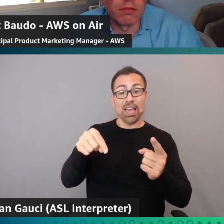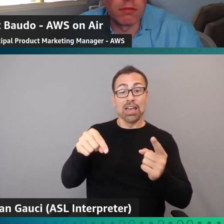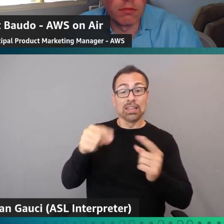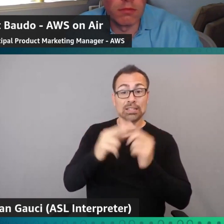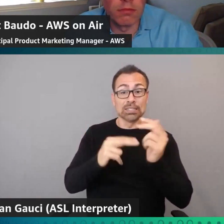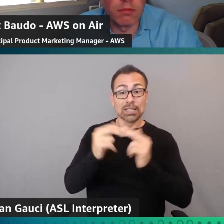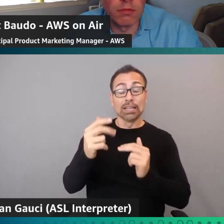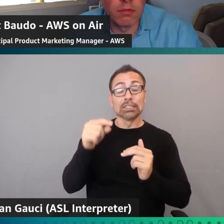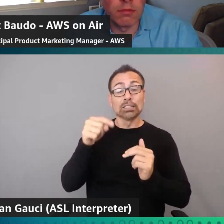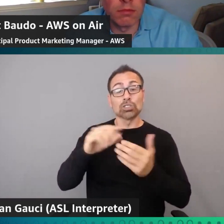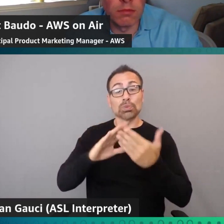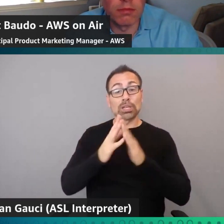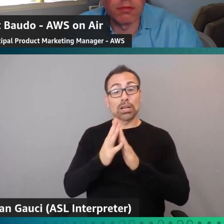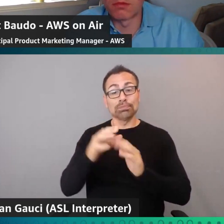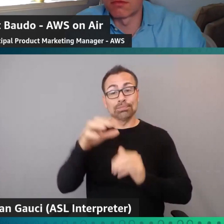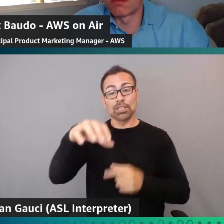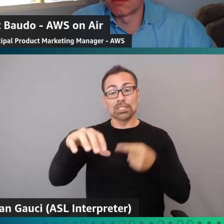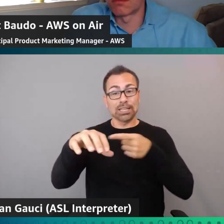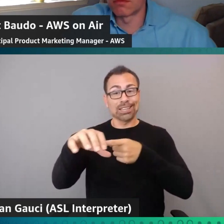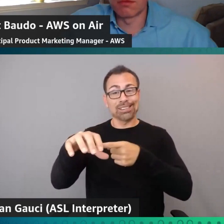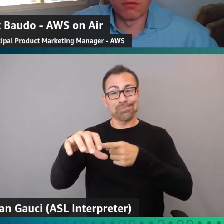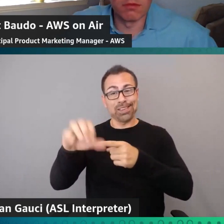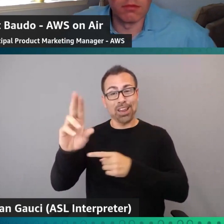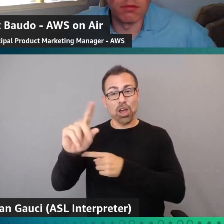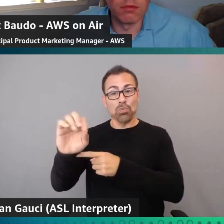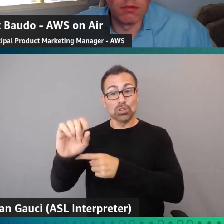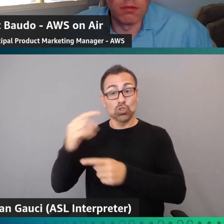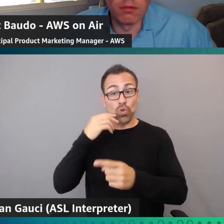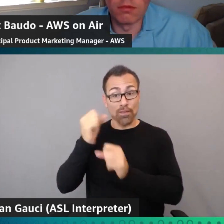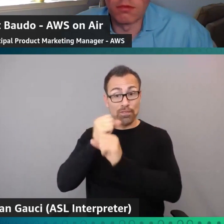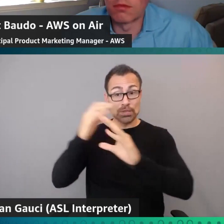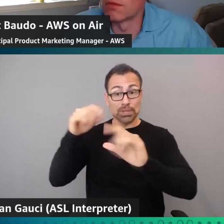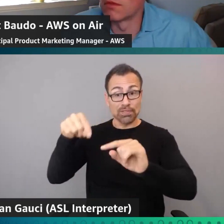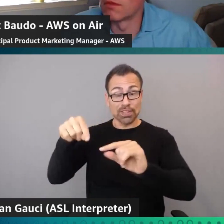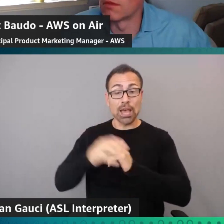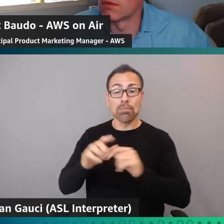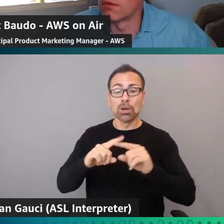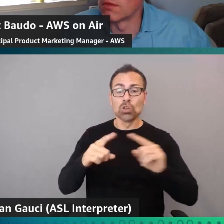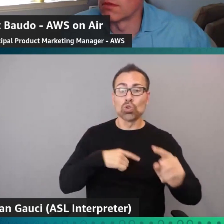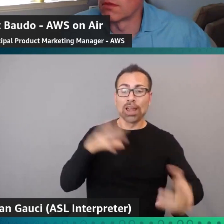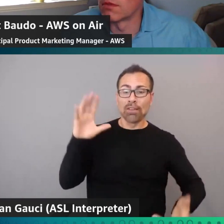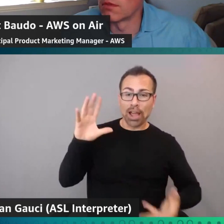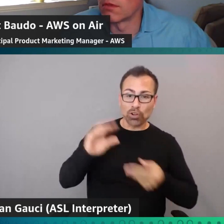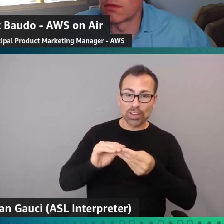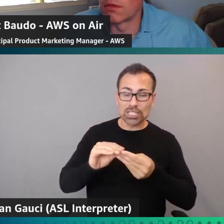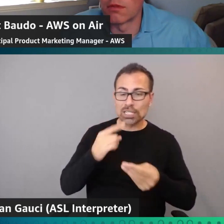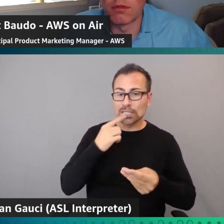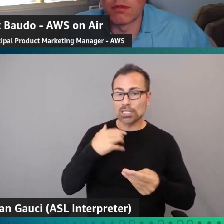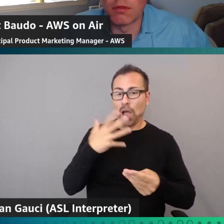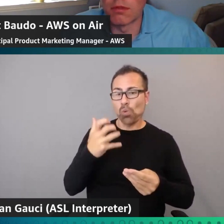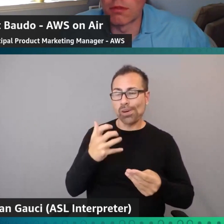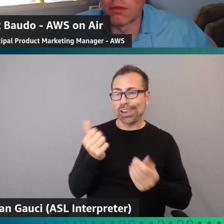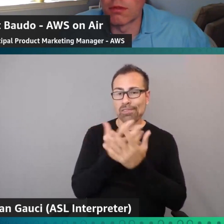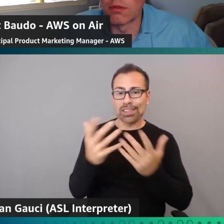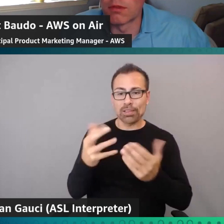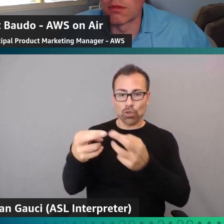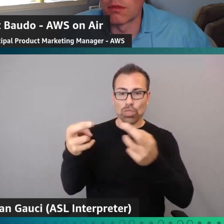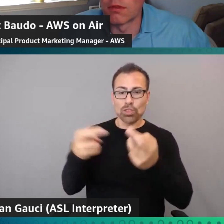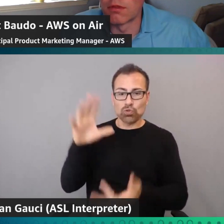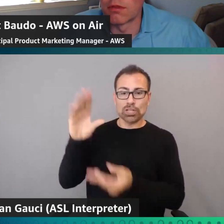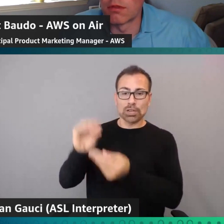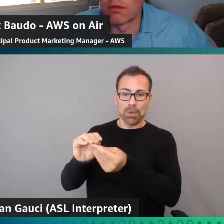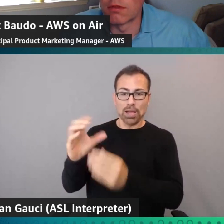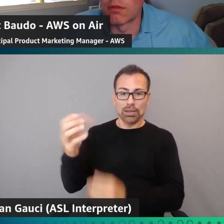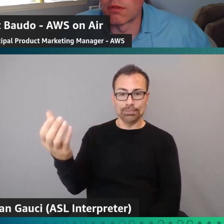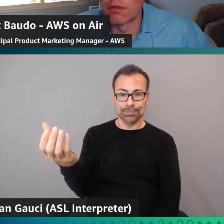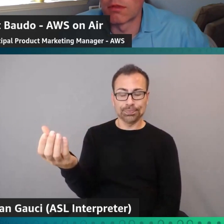get a visibility for that site. But then you can have an aggregation that can say, well, I want to now combine everything per region, and then I want to combine everything